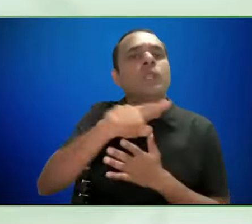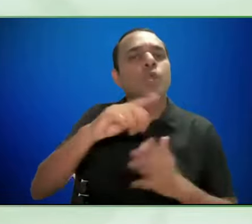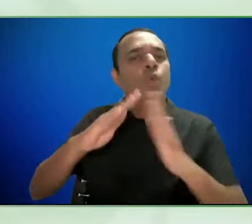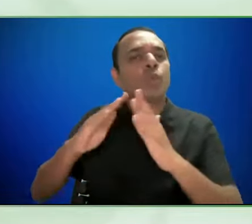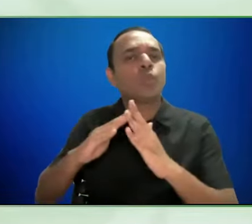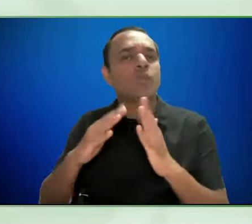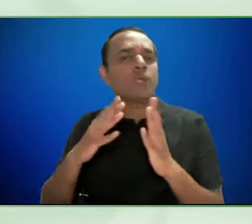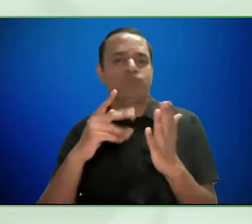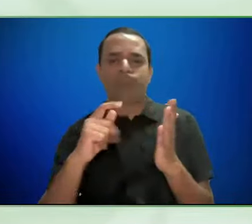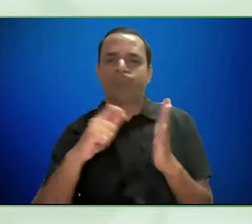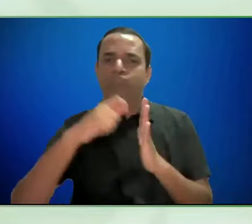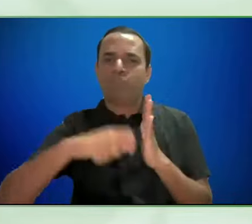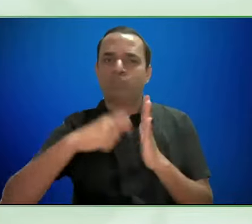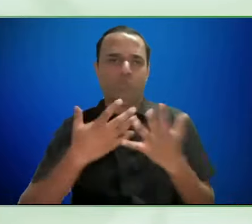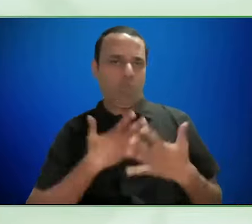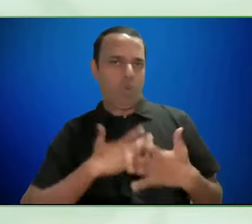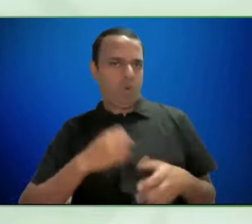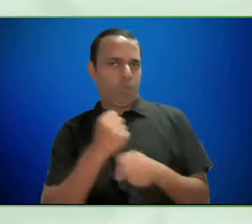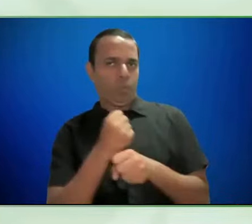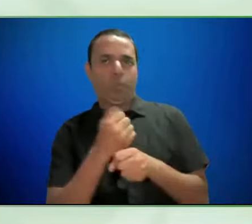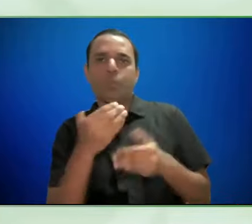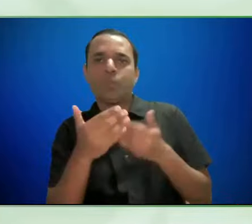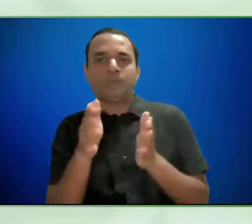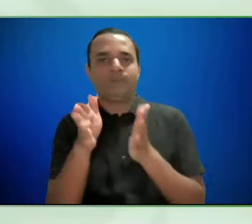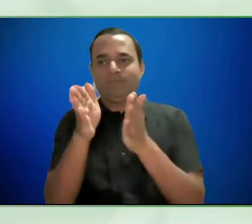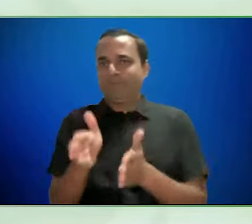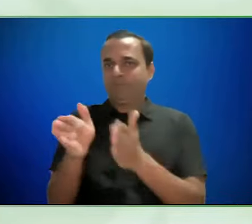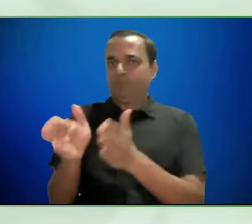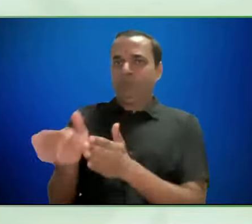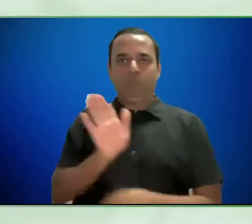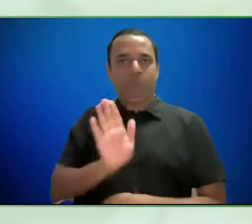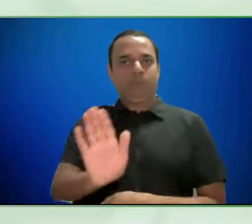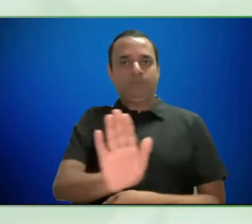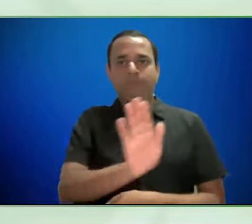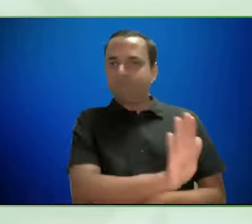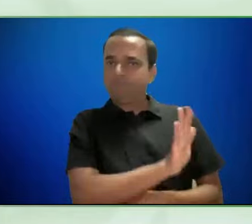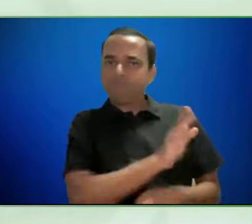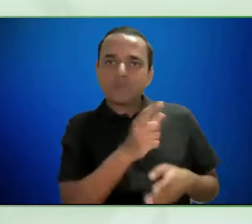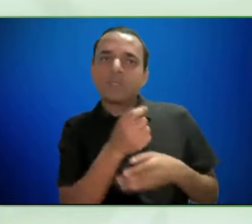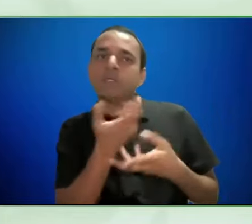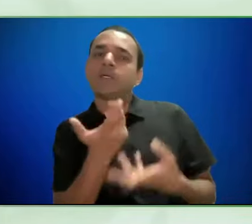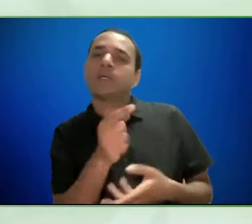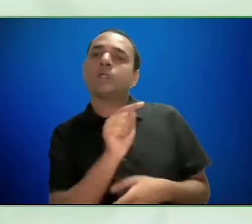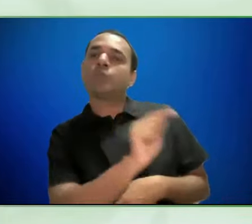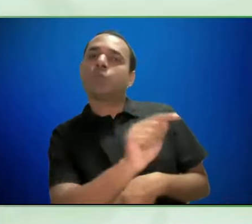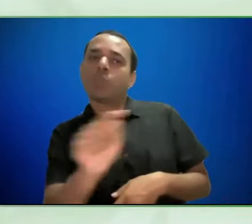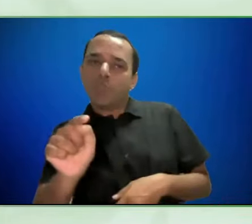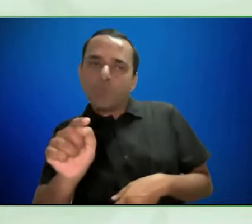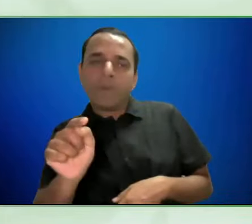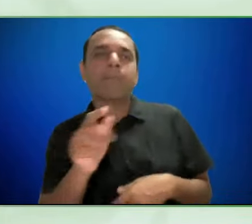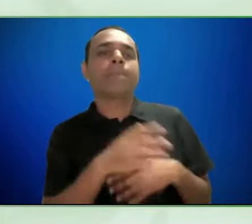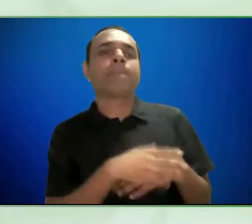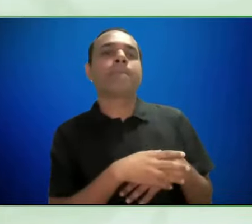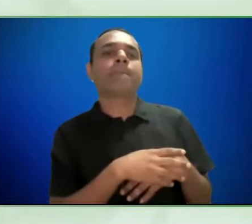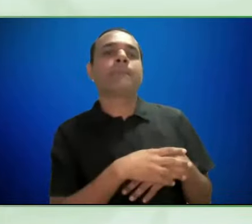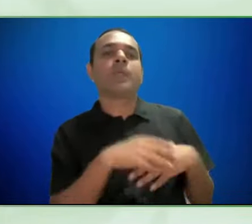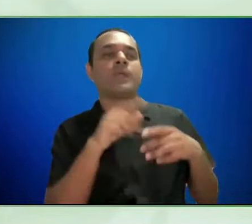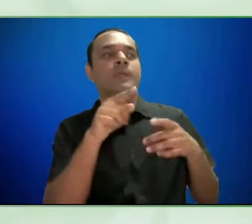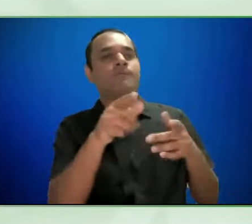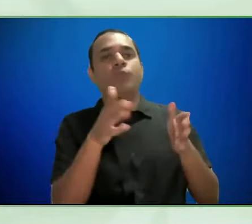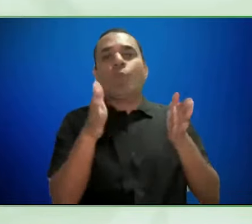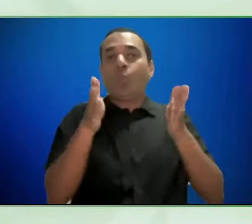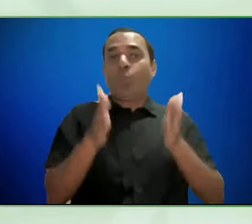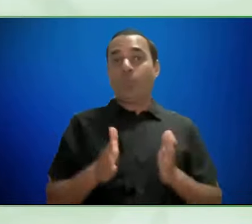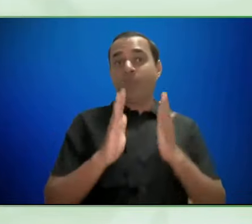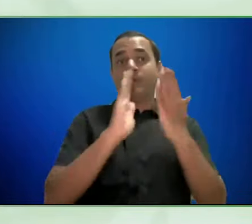diorama, a box within which is a world that the individual imagines their community could look like. And the third phase is when